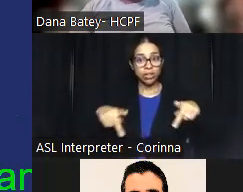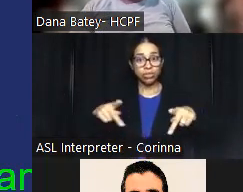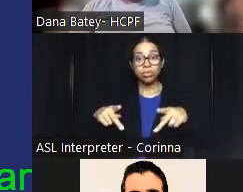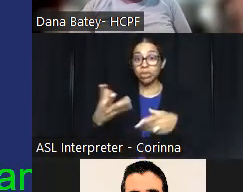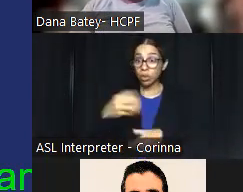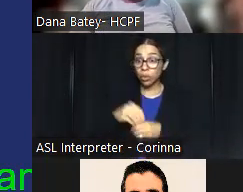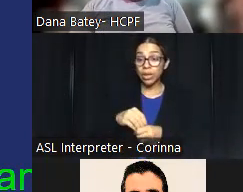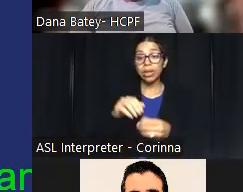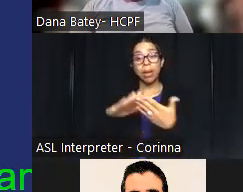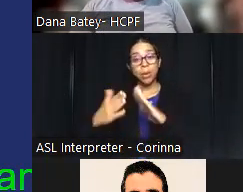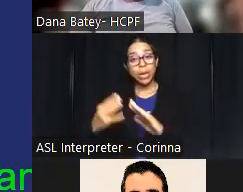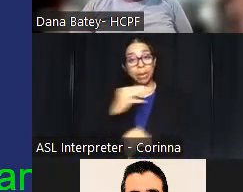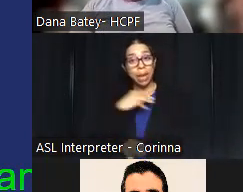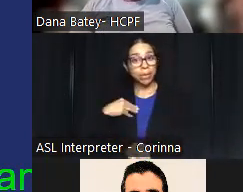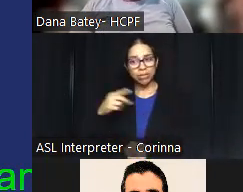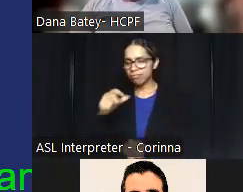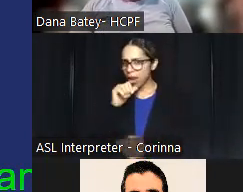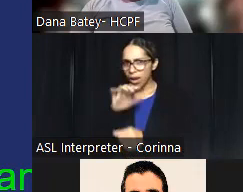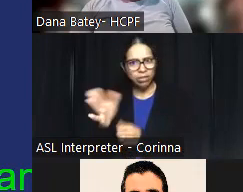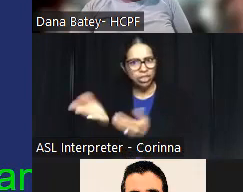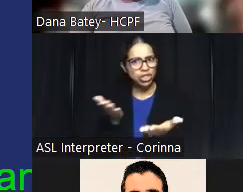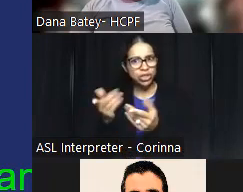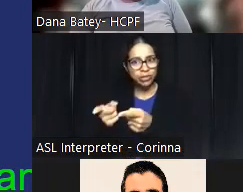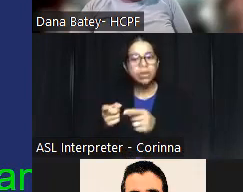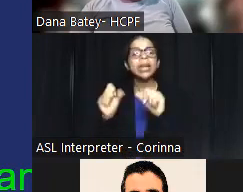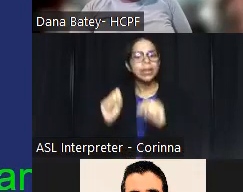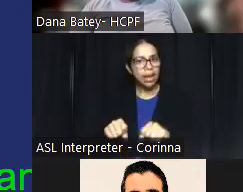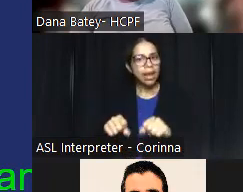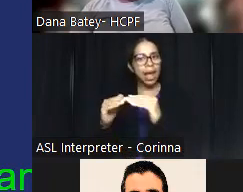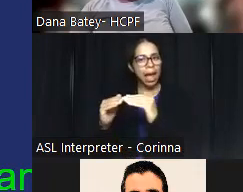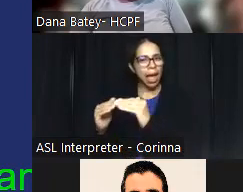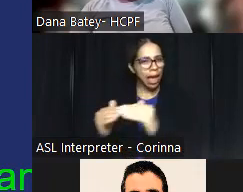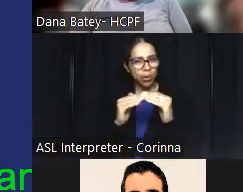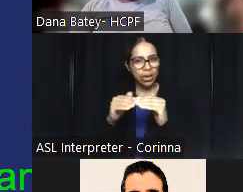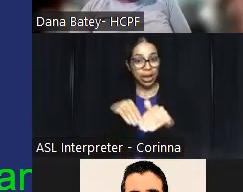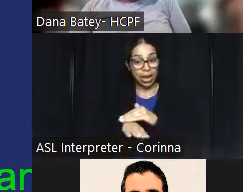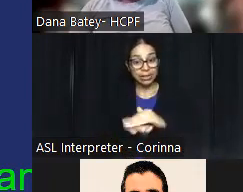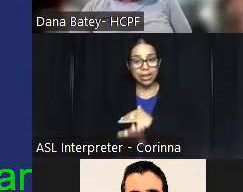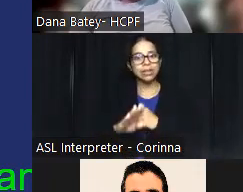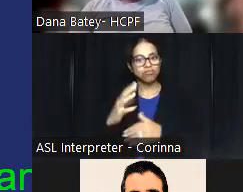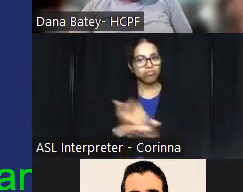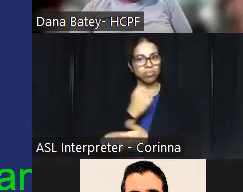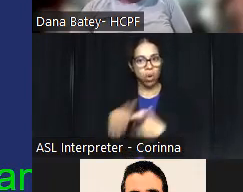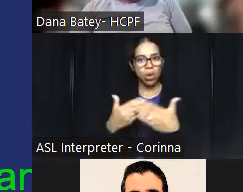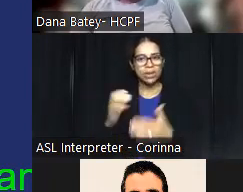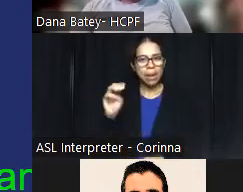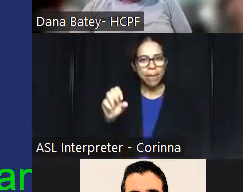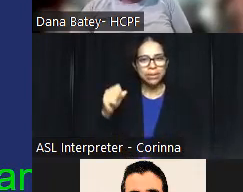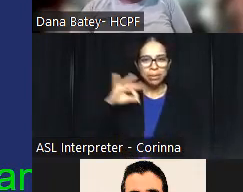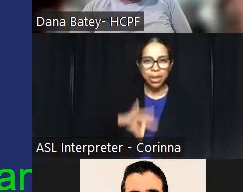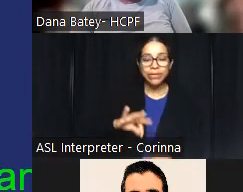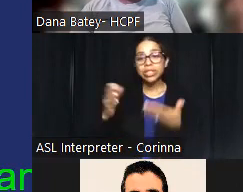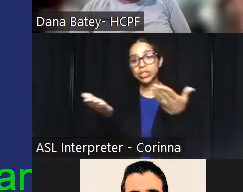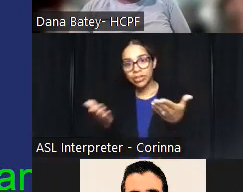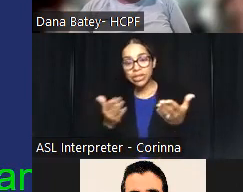are underserved, can equitably access all of CMS's benefits, their services, and supports